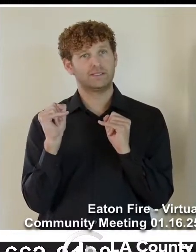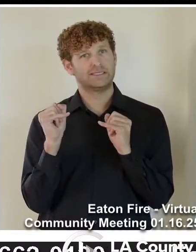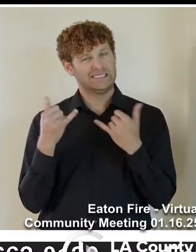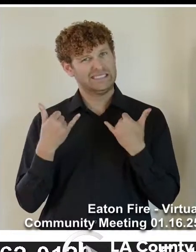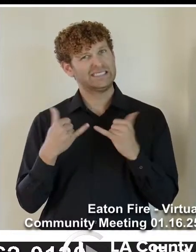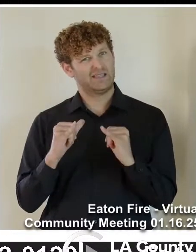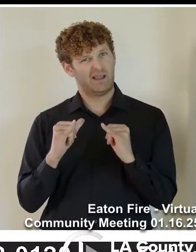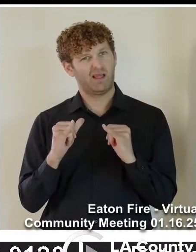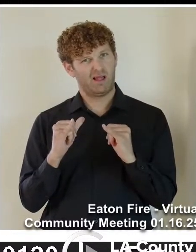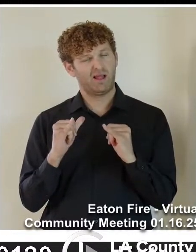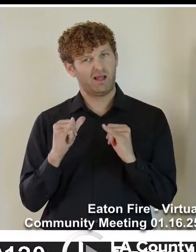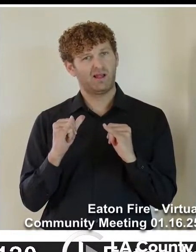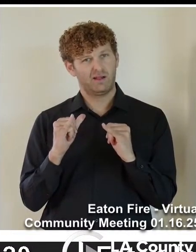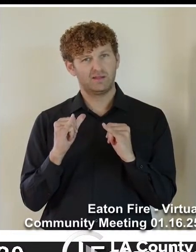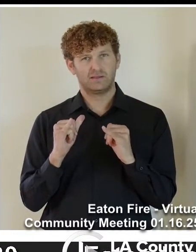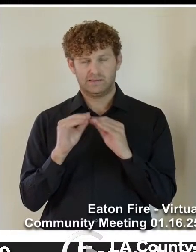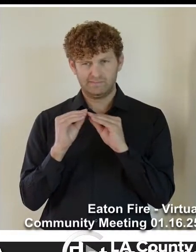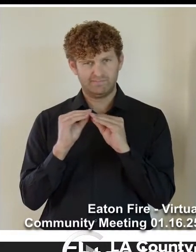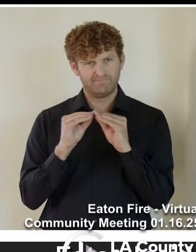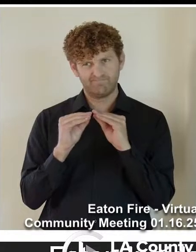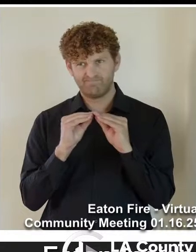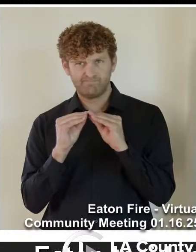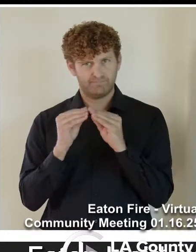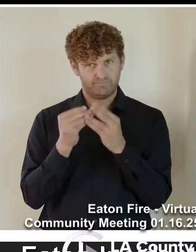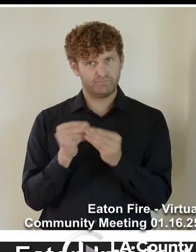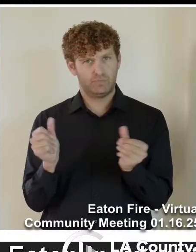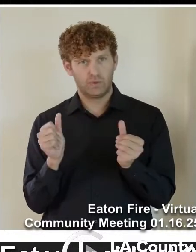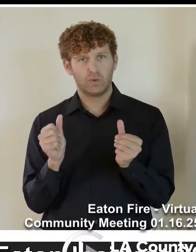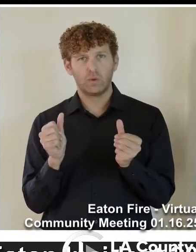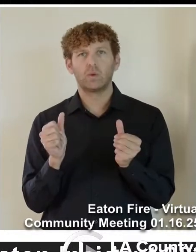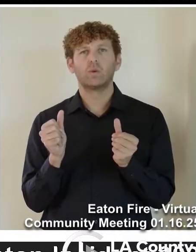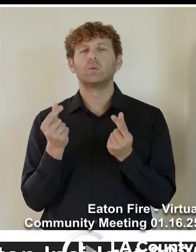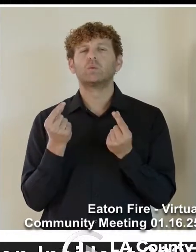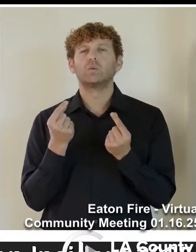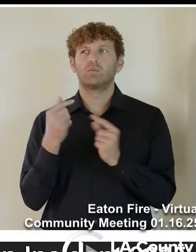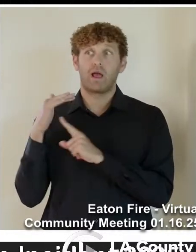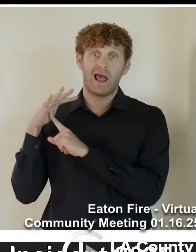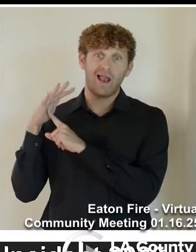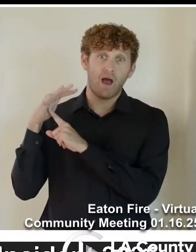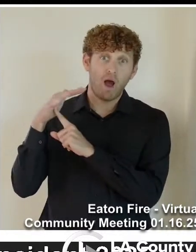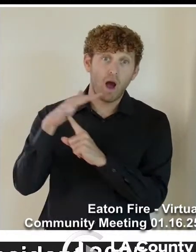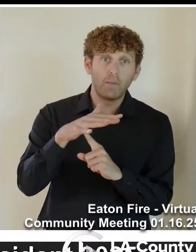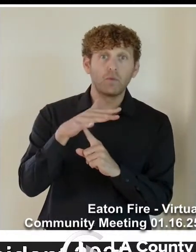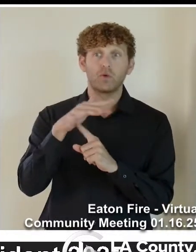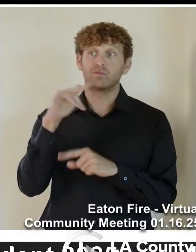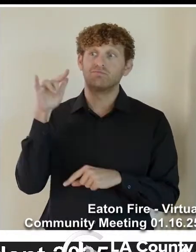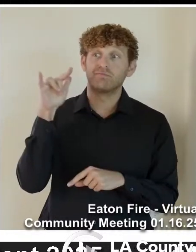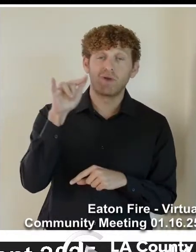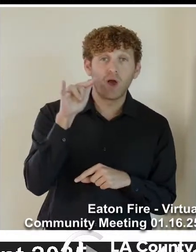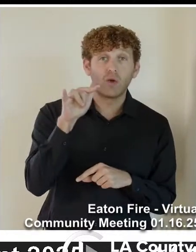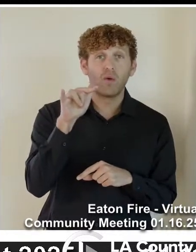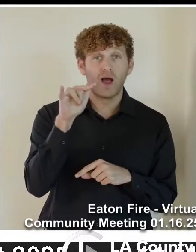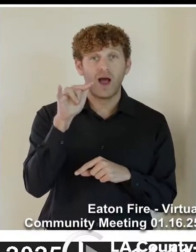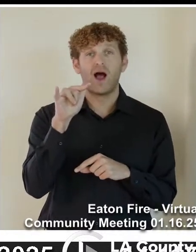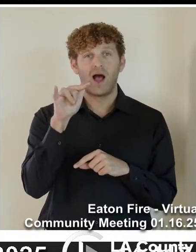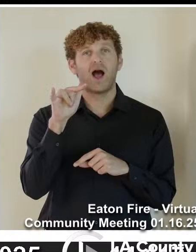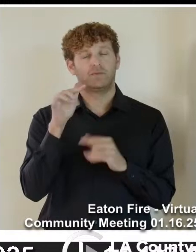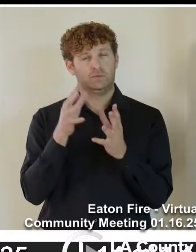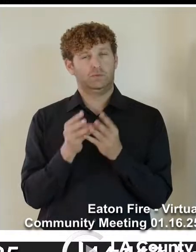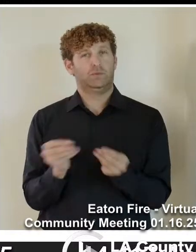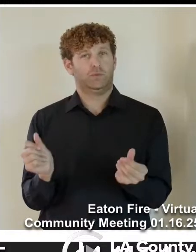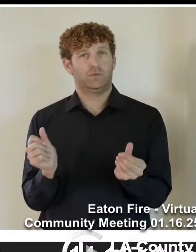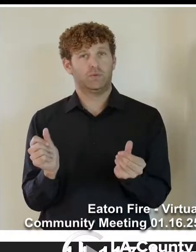steep for firefighters to get into, so we continue to use our helicopters and our aircraft to get in there and put that stuff out, and we